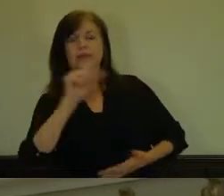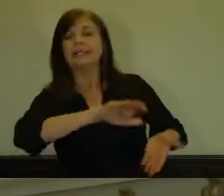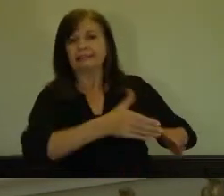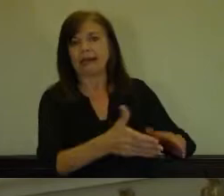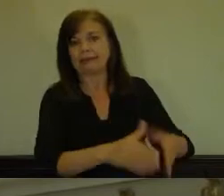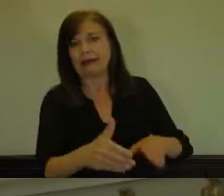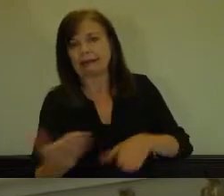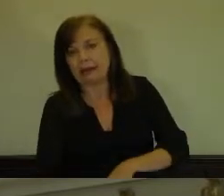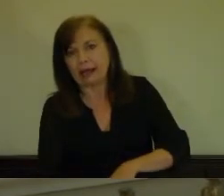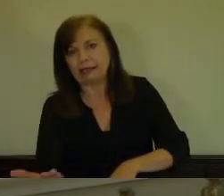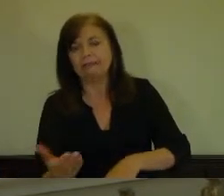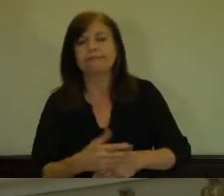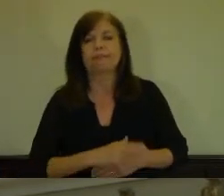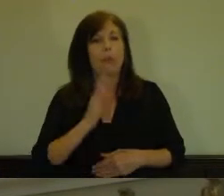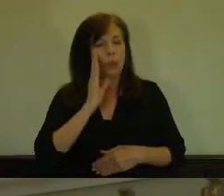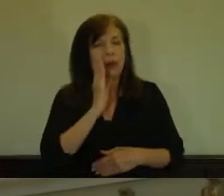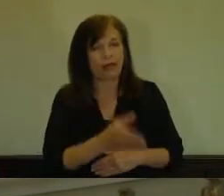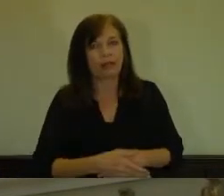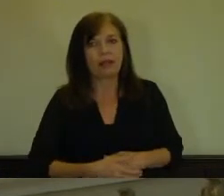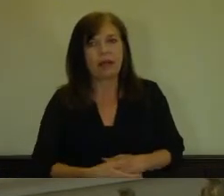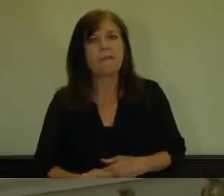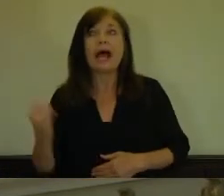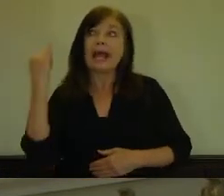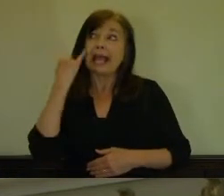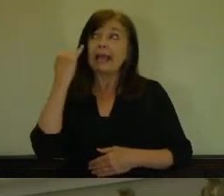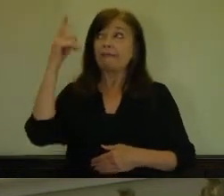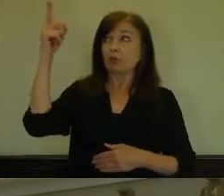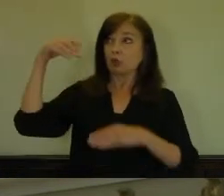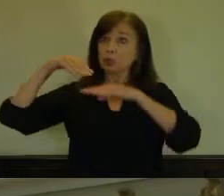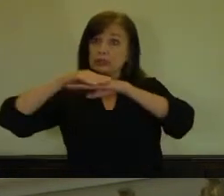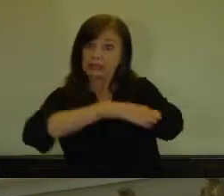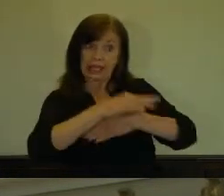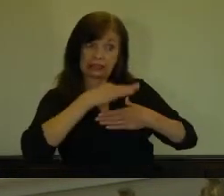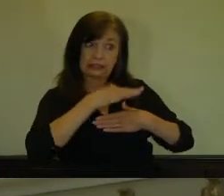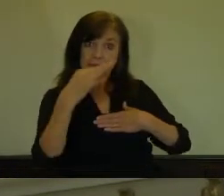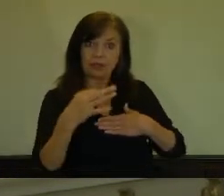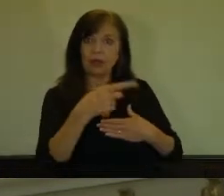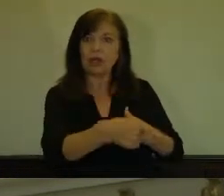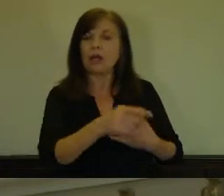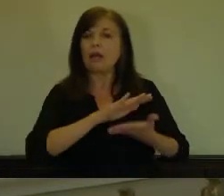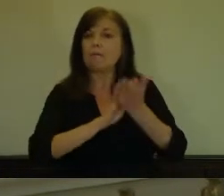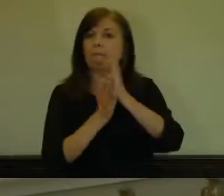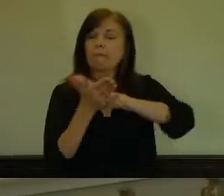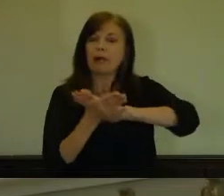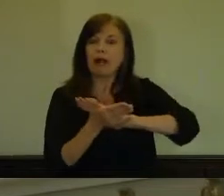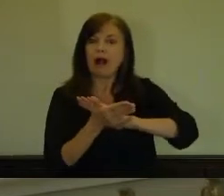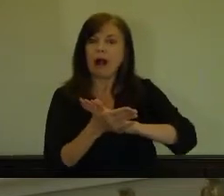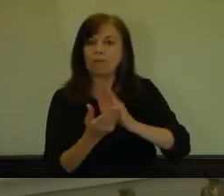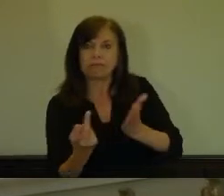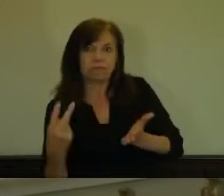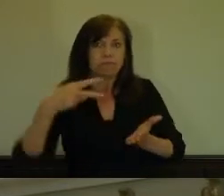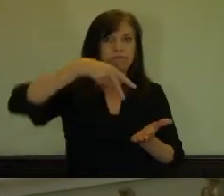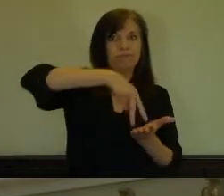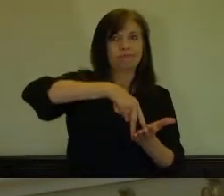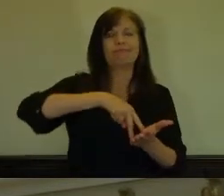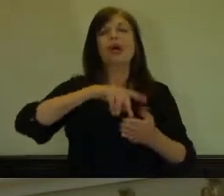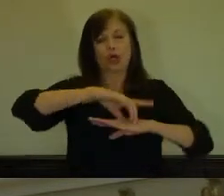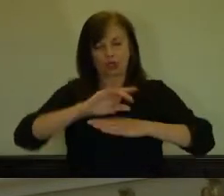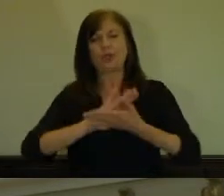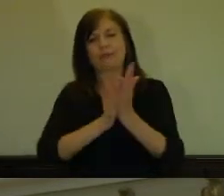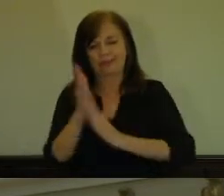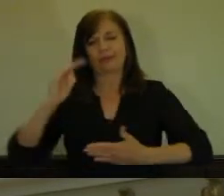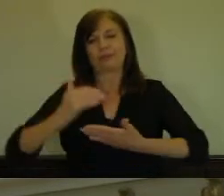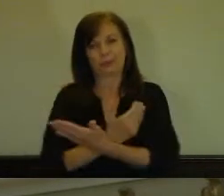return to their dust. When you send forth your spirit, they are created, and you renew the face of the